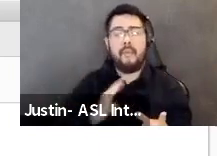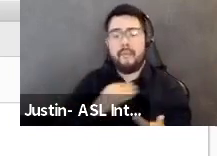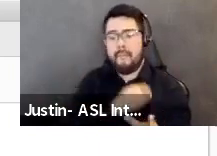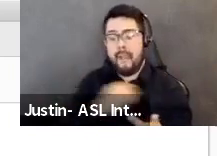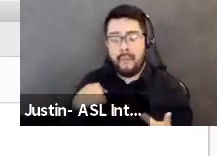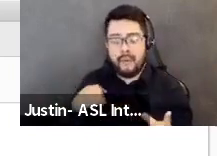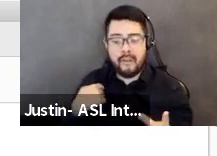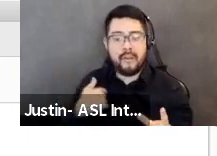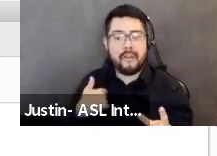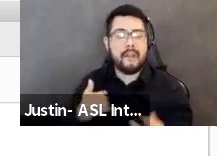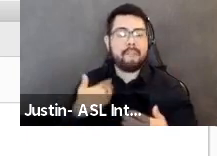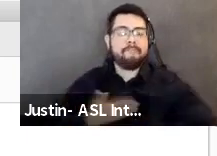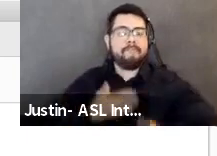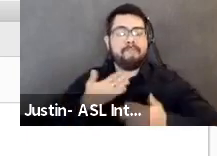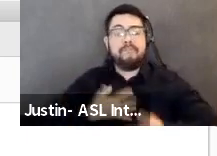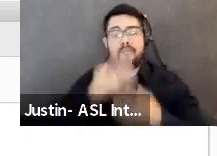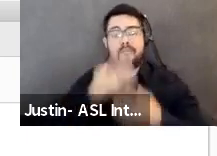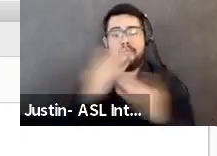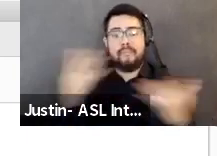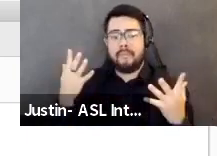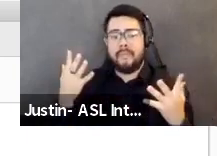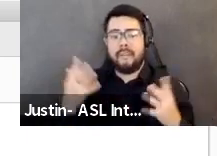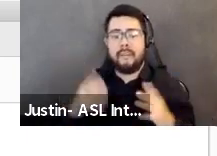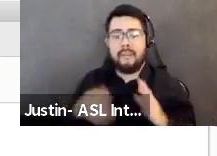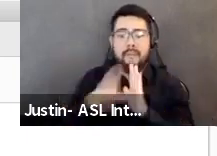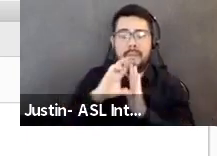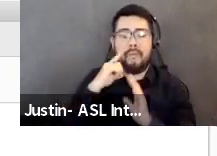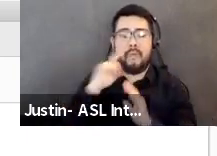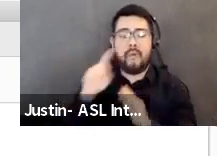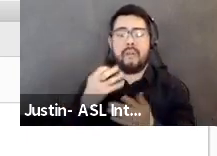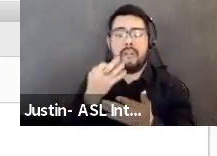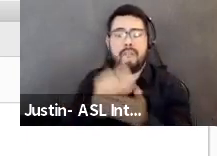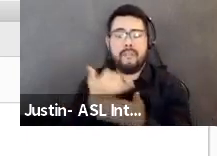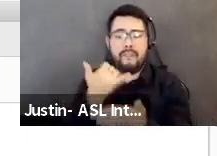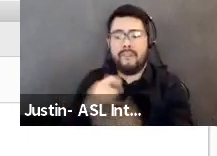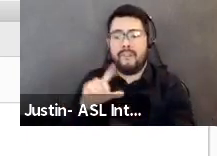overview of the 21 proposed budget